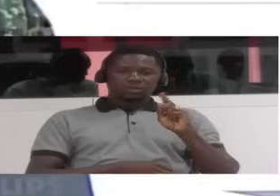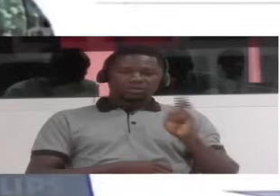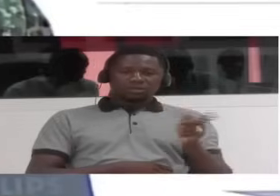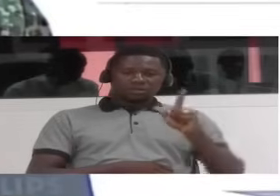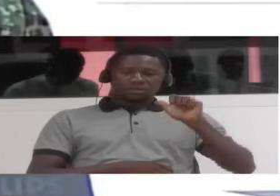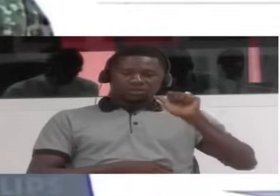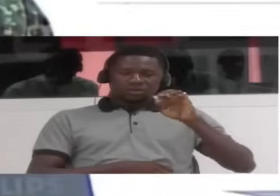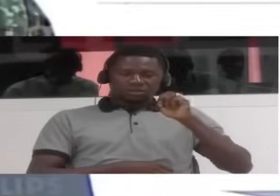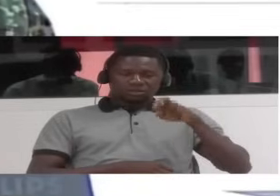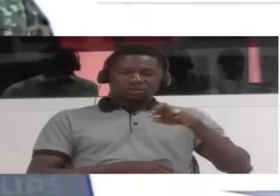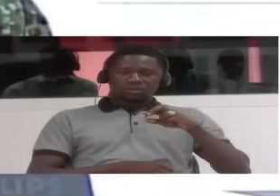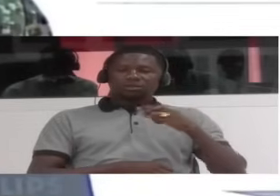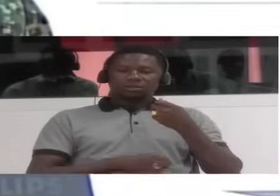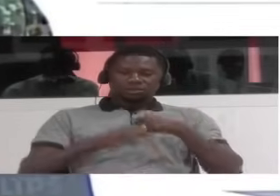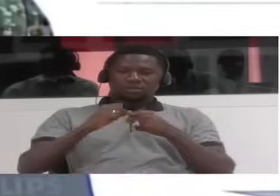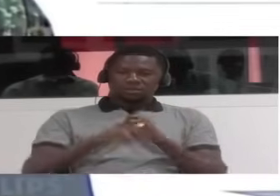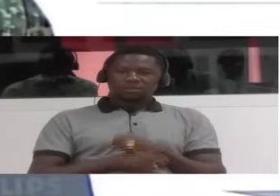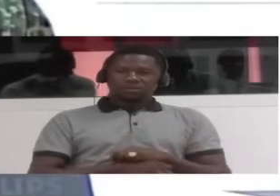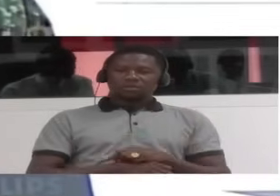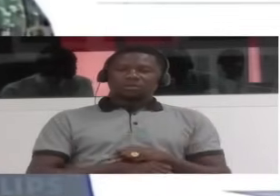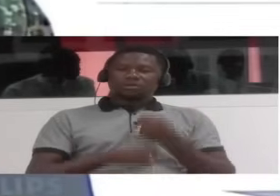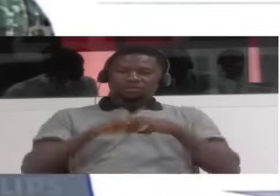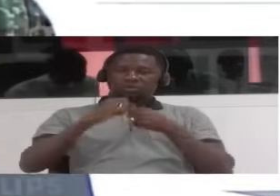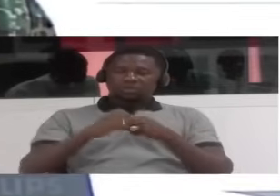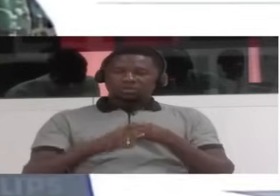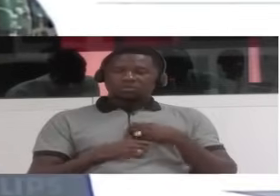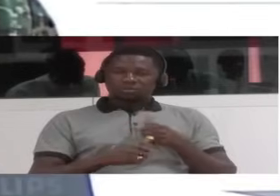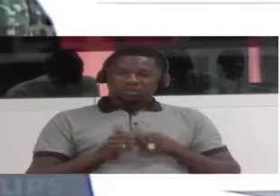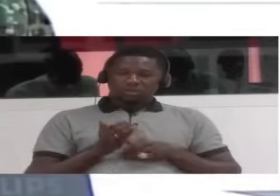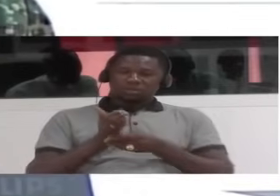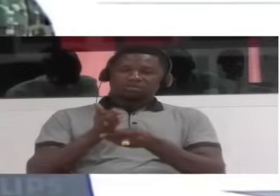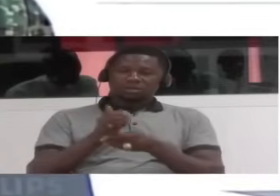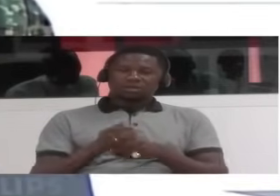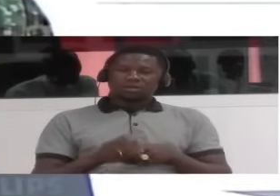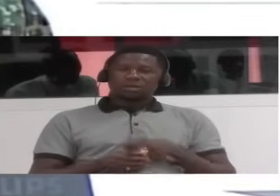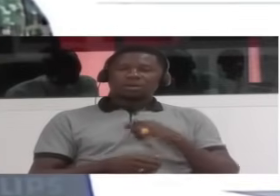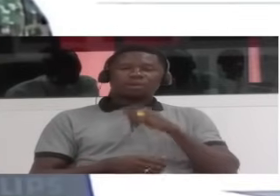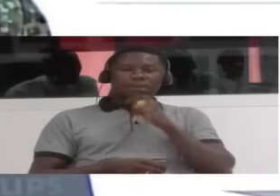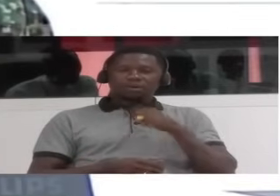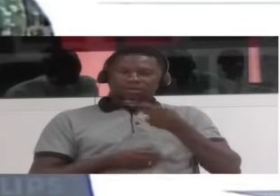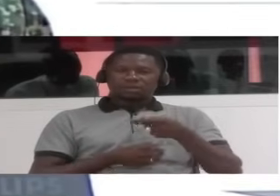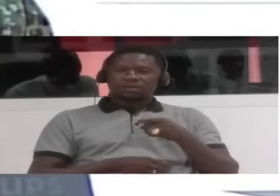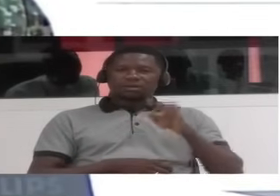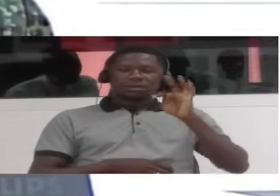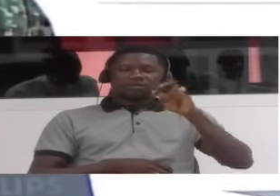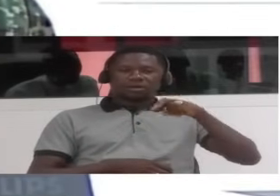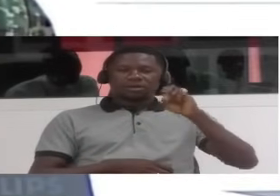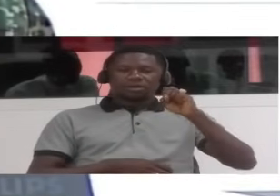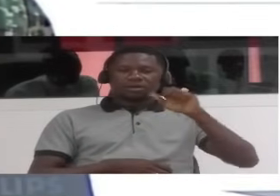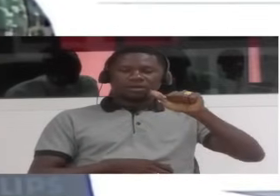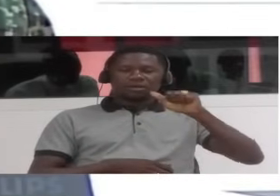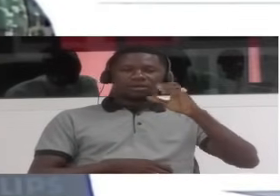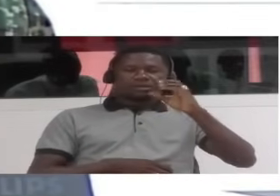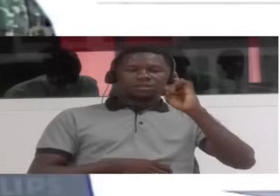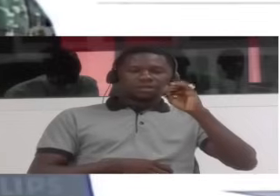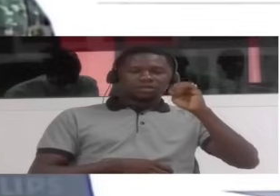training? The junglers training was conducted by a foreigner by the name Francisco Casio. Of